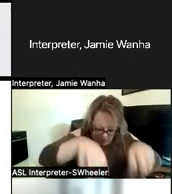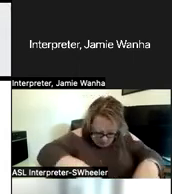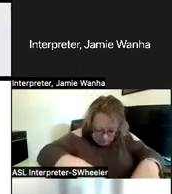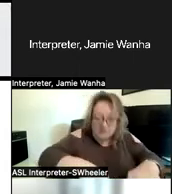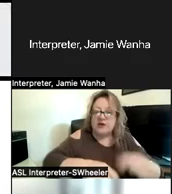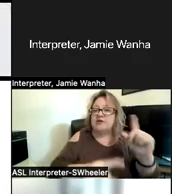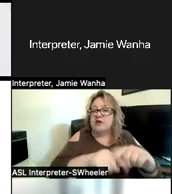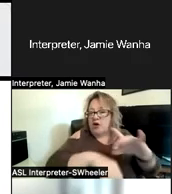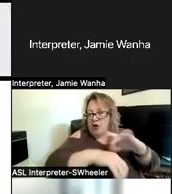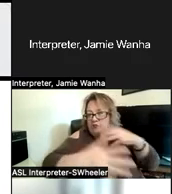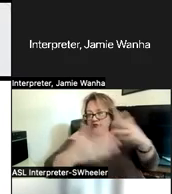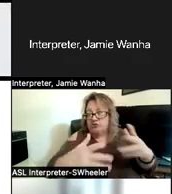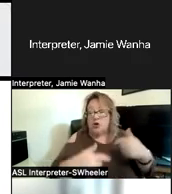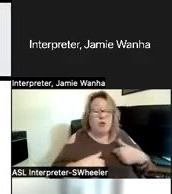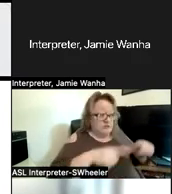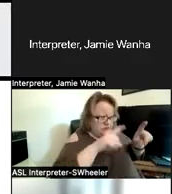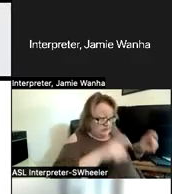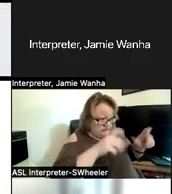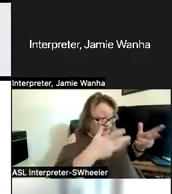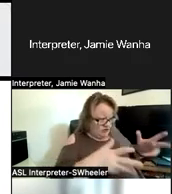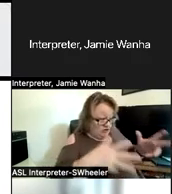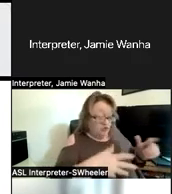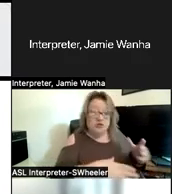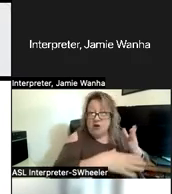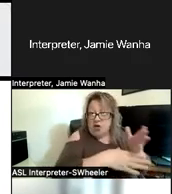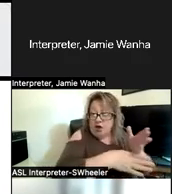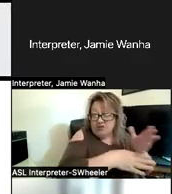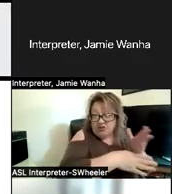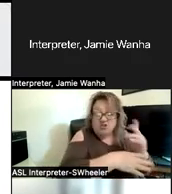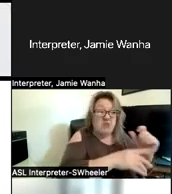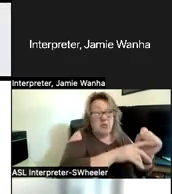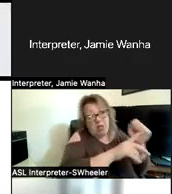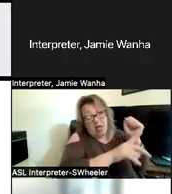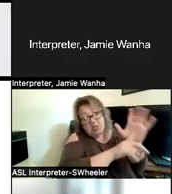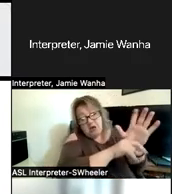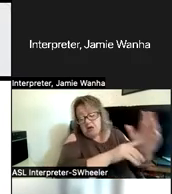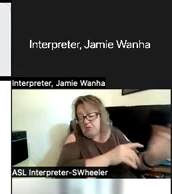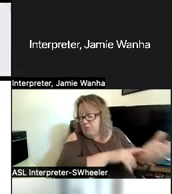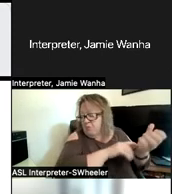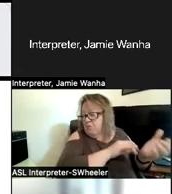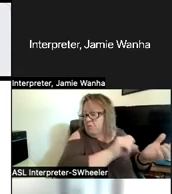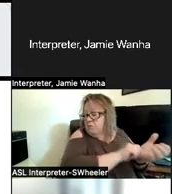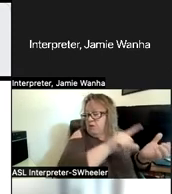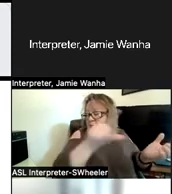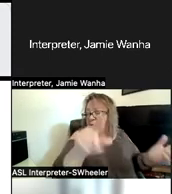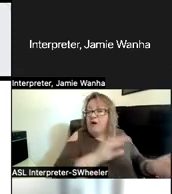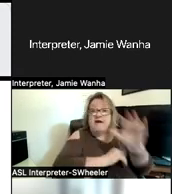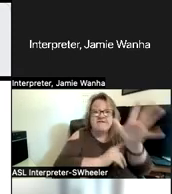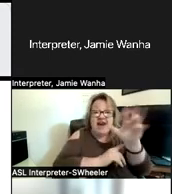test this, and on average, that alert will get out finally to the holder of the phone under